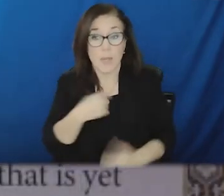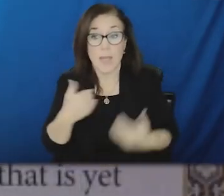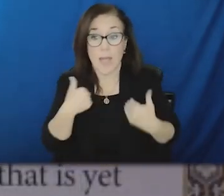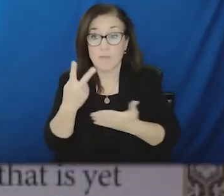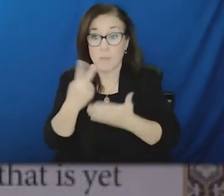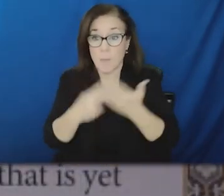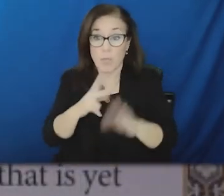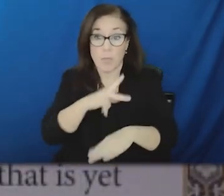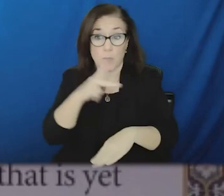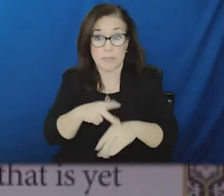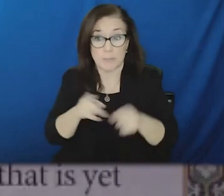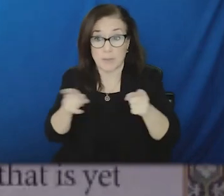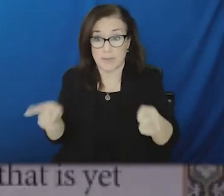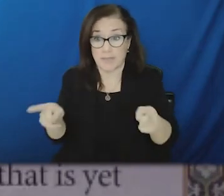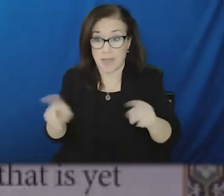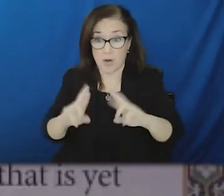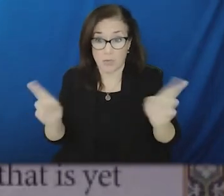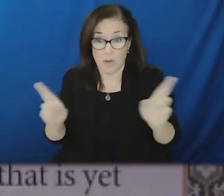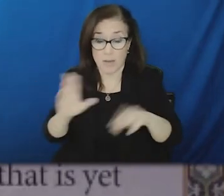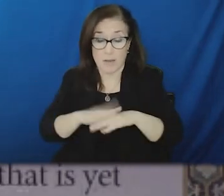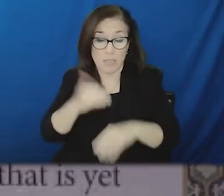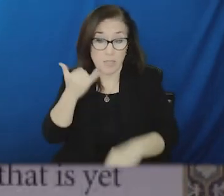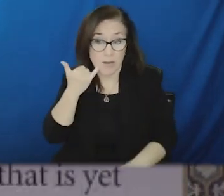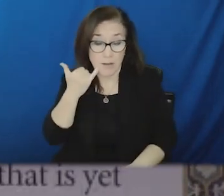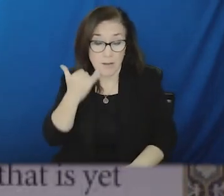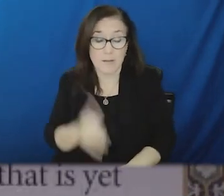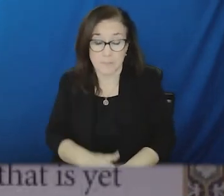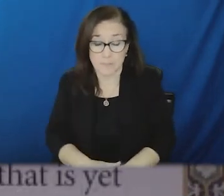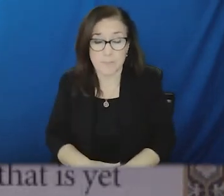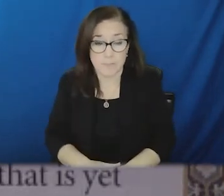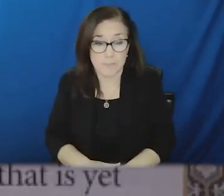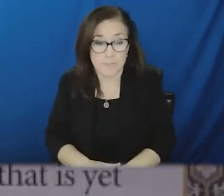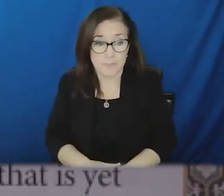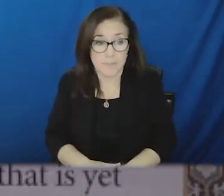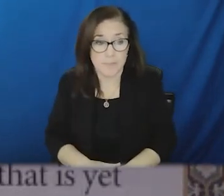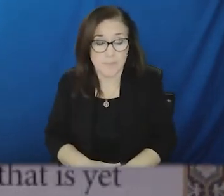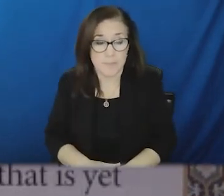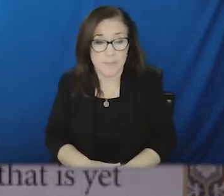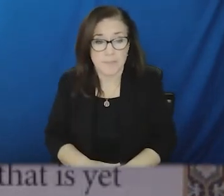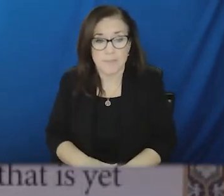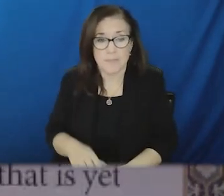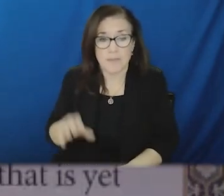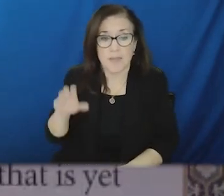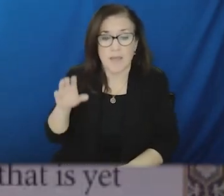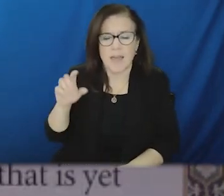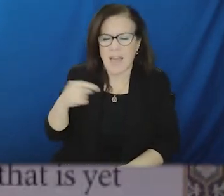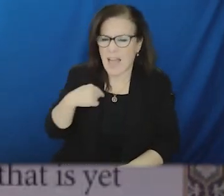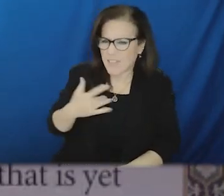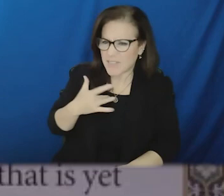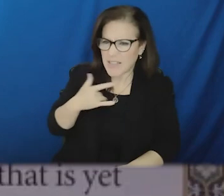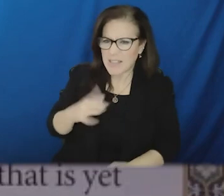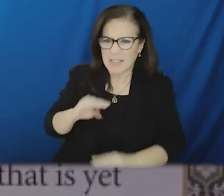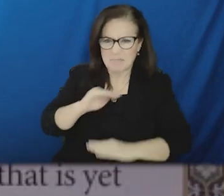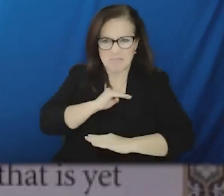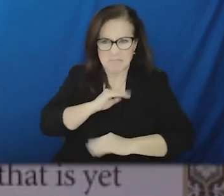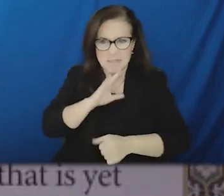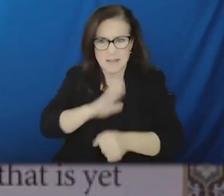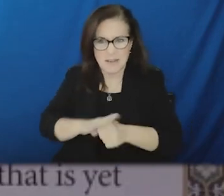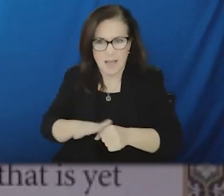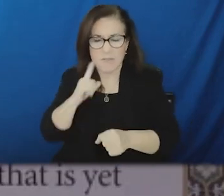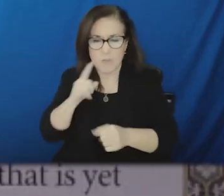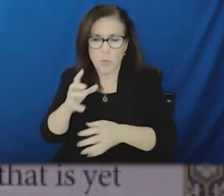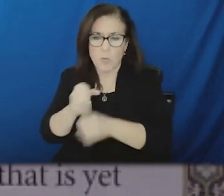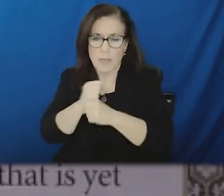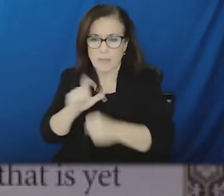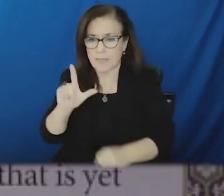principals. I think it would be helpful for me to receive the links, and I really appreciate the offer. I guess